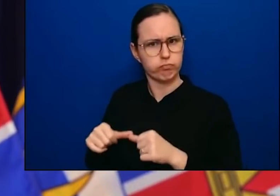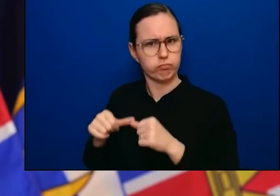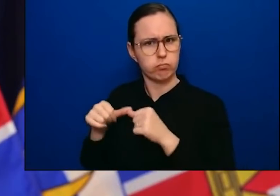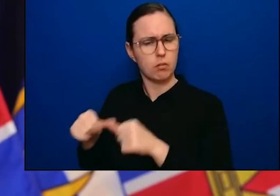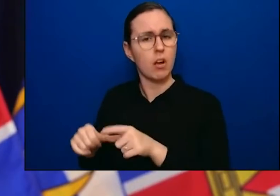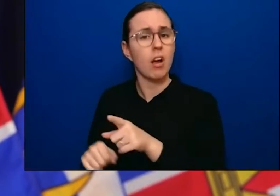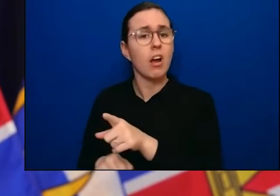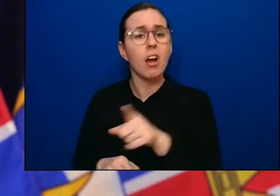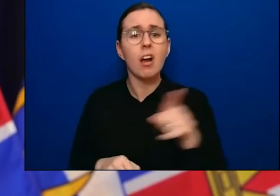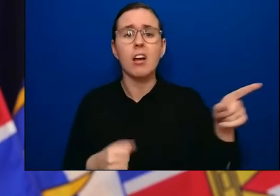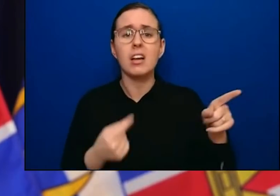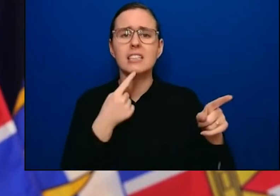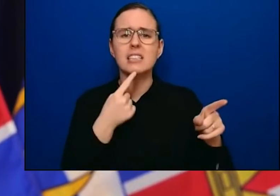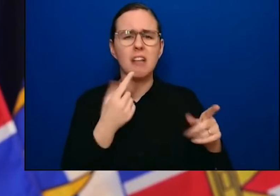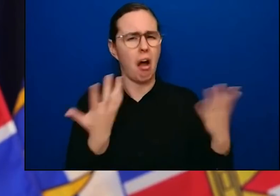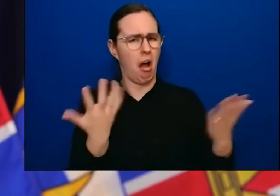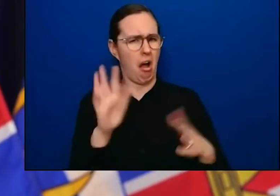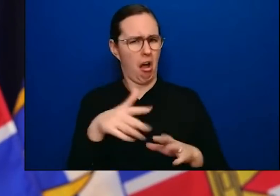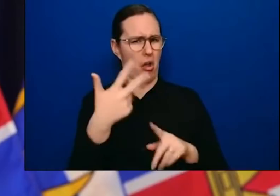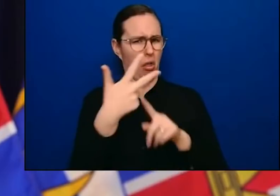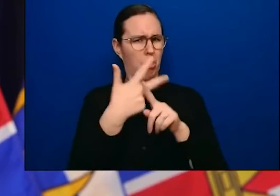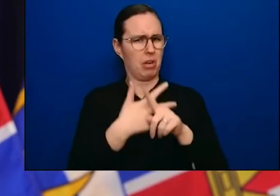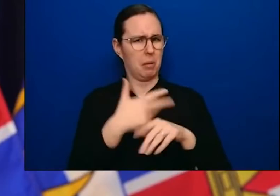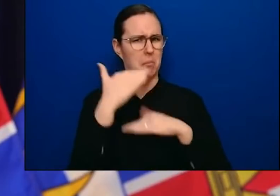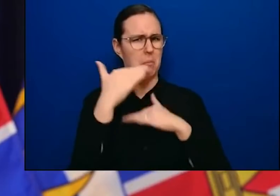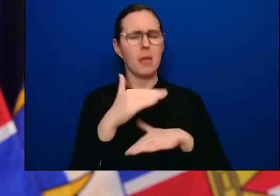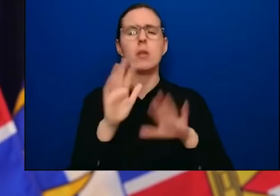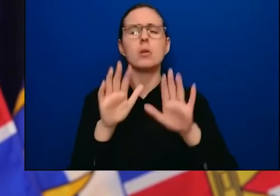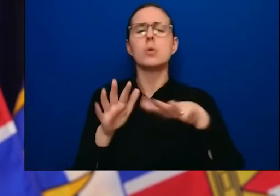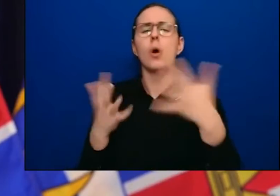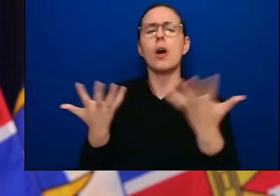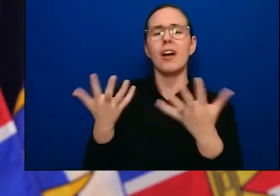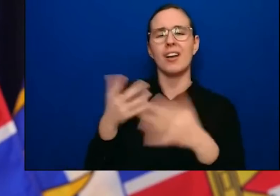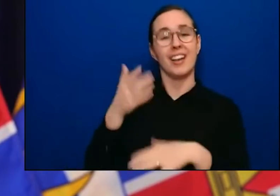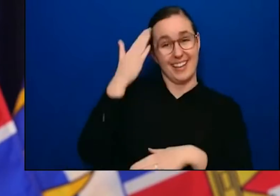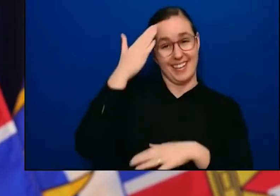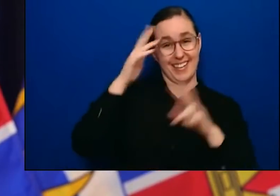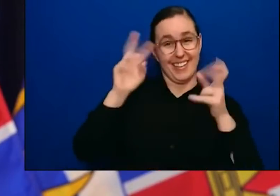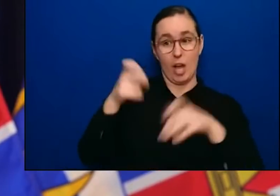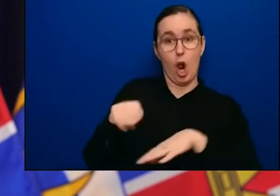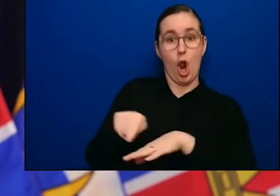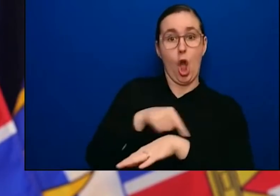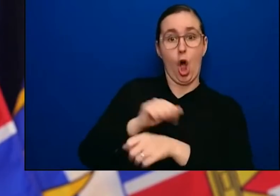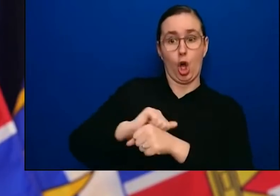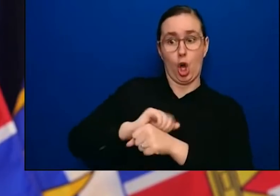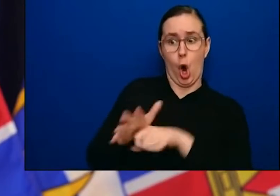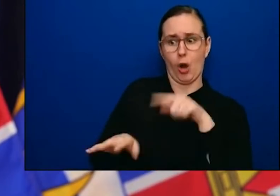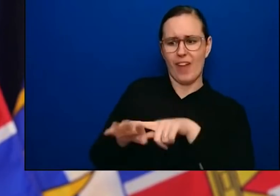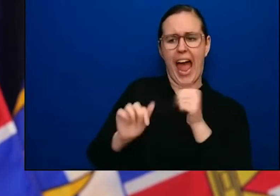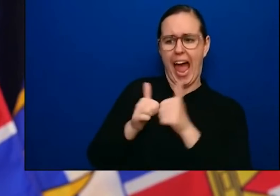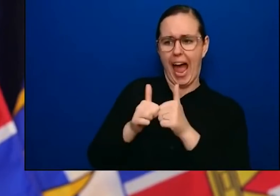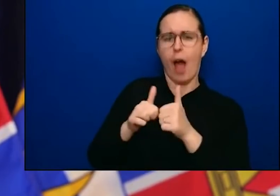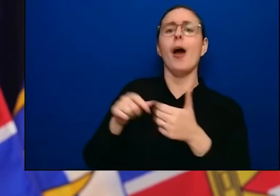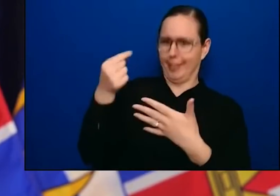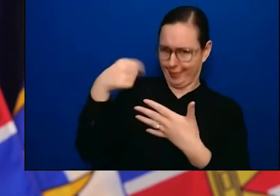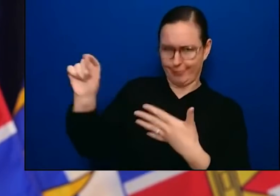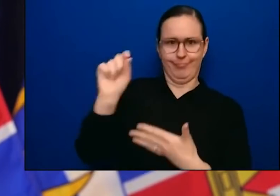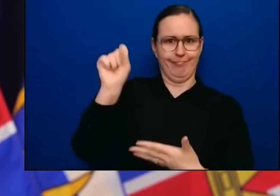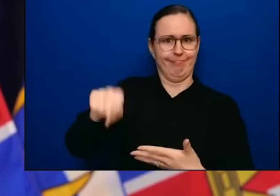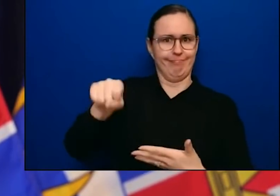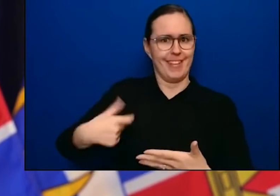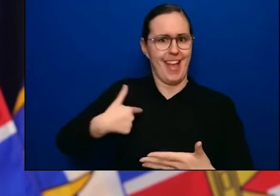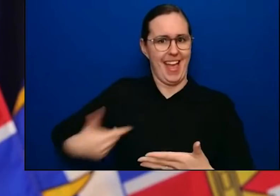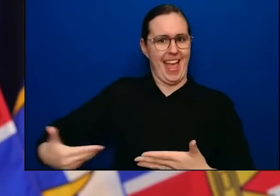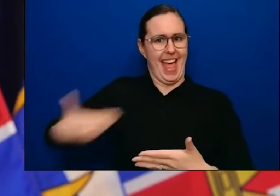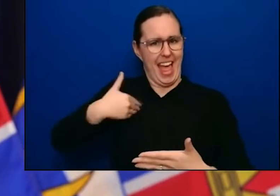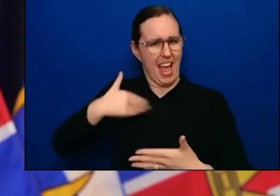to change as, I guess, more people have become infected? And I'm wondering, where you're at with that and what you have to say